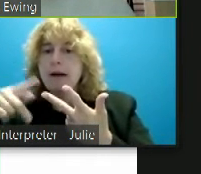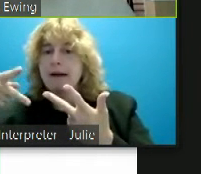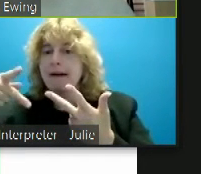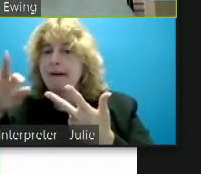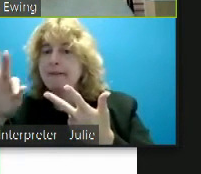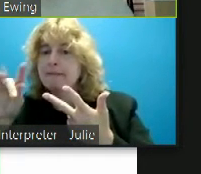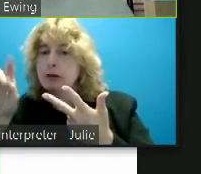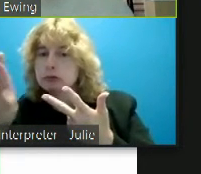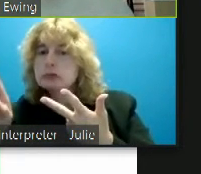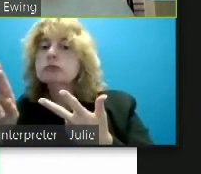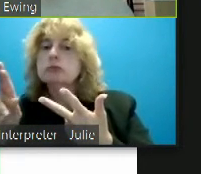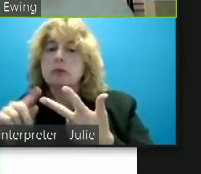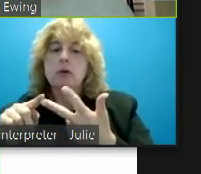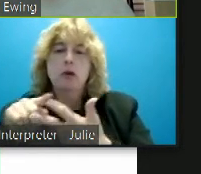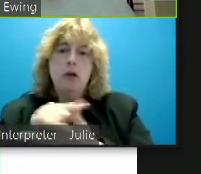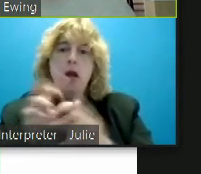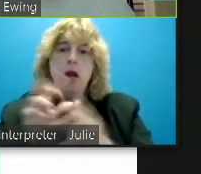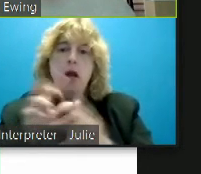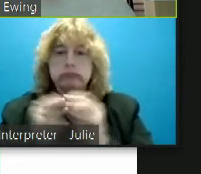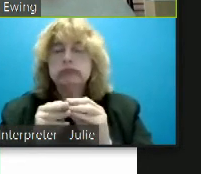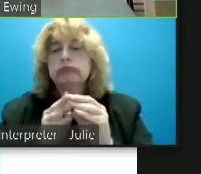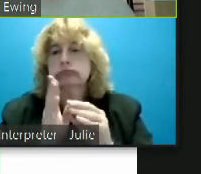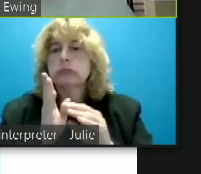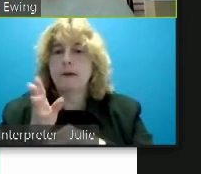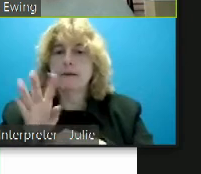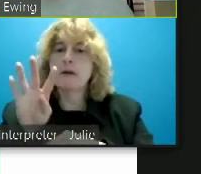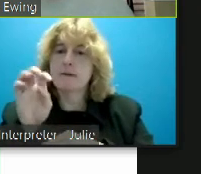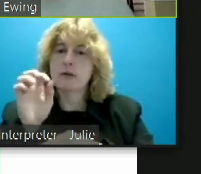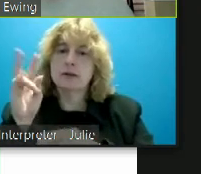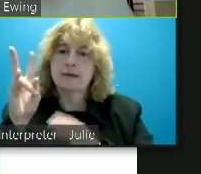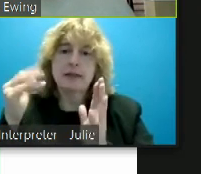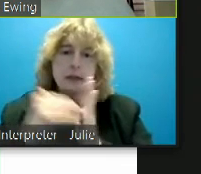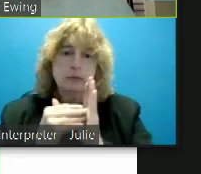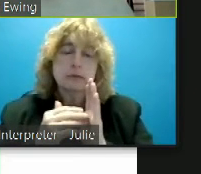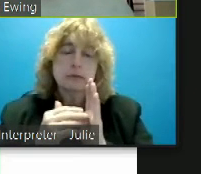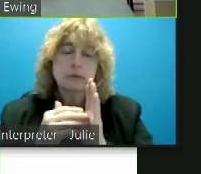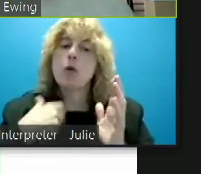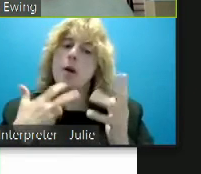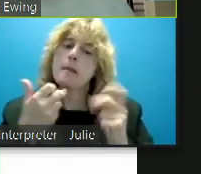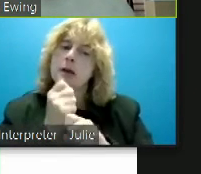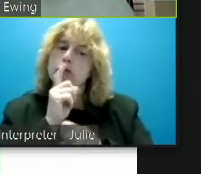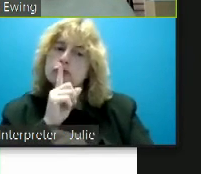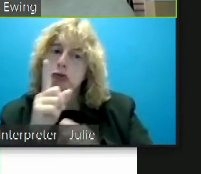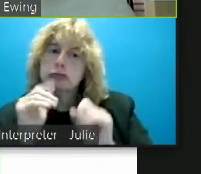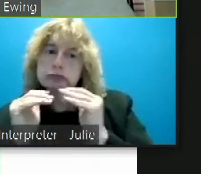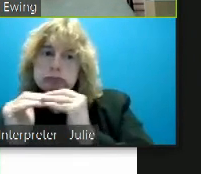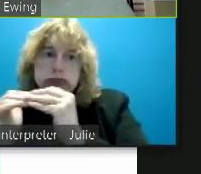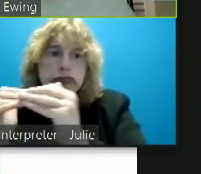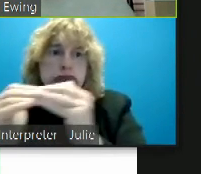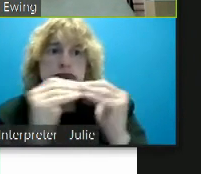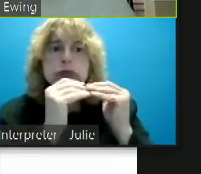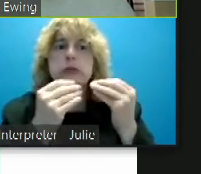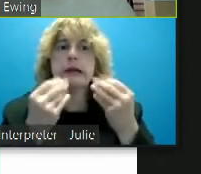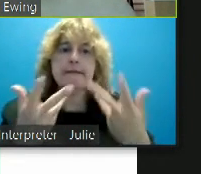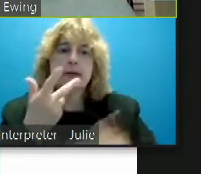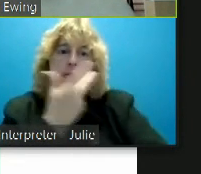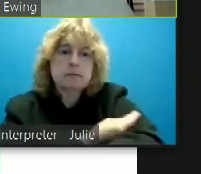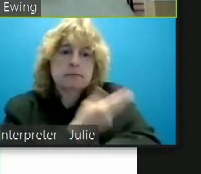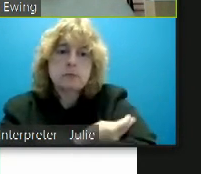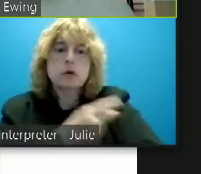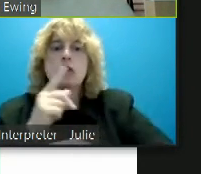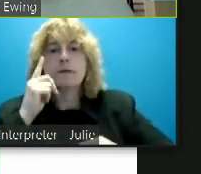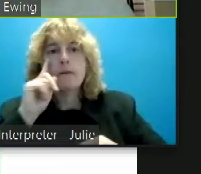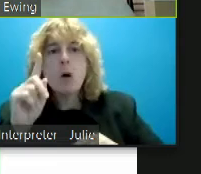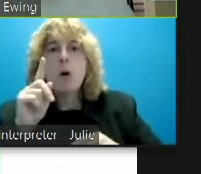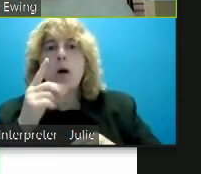vaccine to, to make sure that it is equitable and accessible to all Detroit residents. So we continue to update our page with our racial